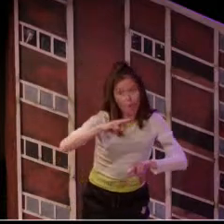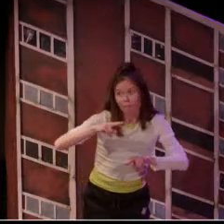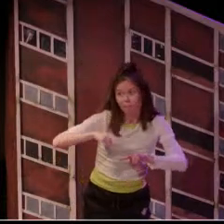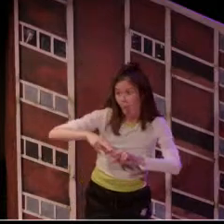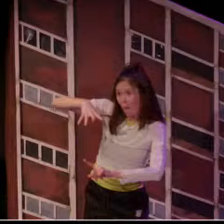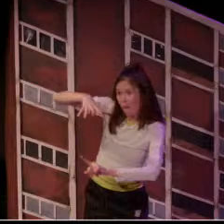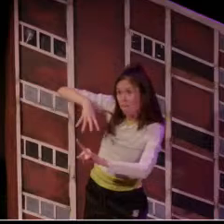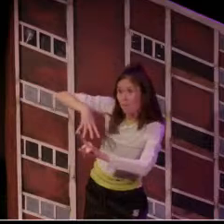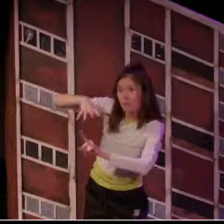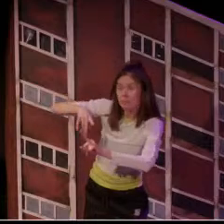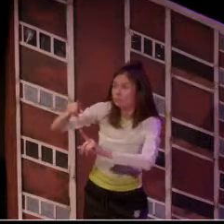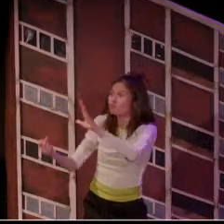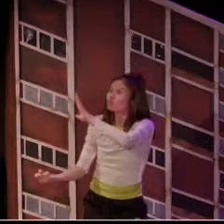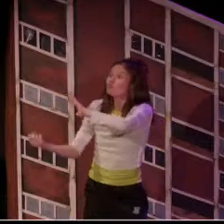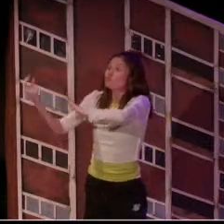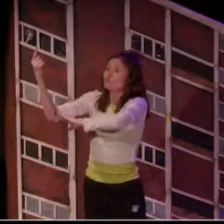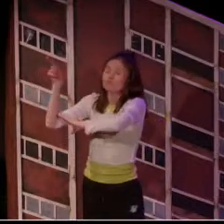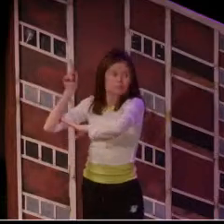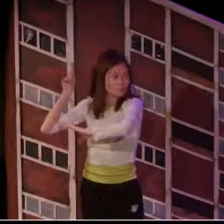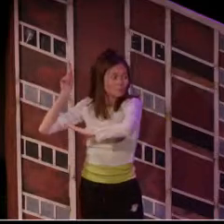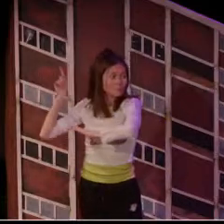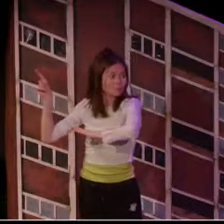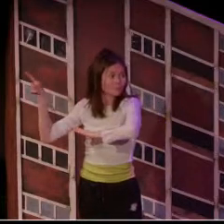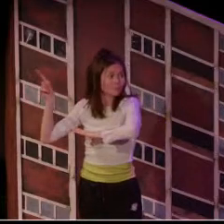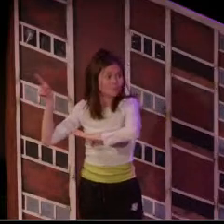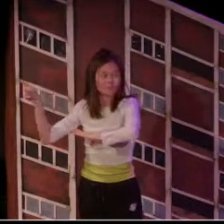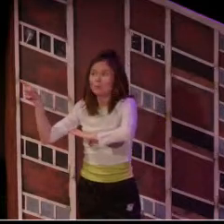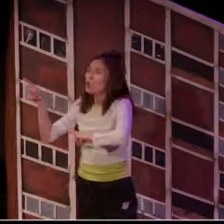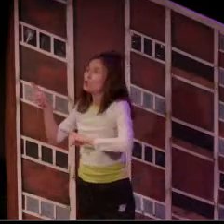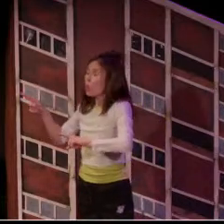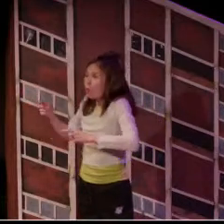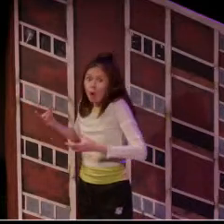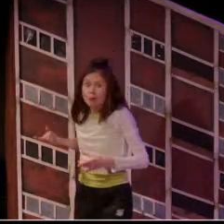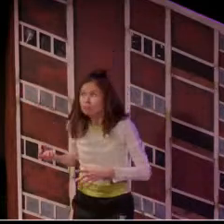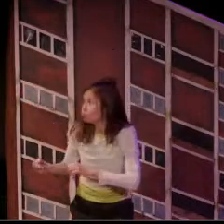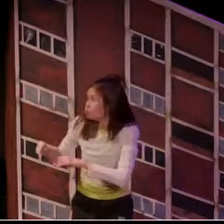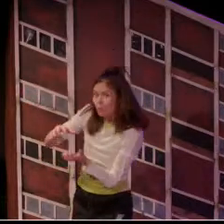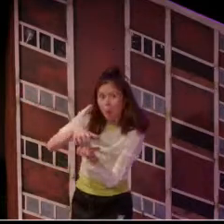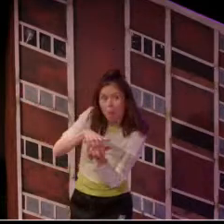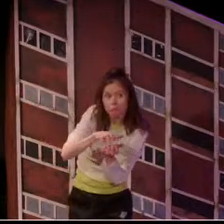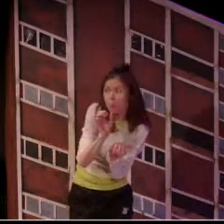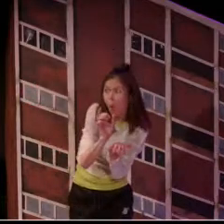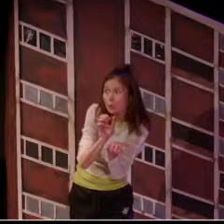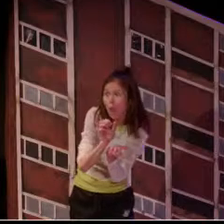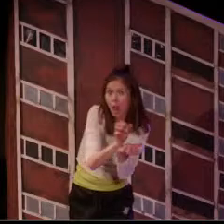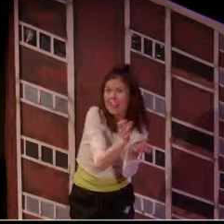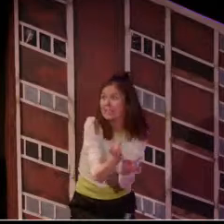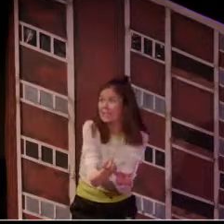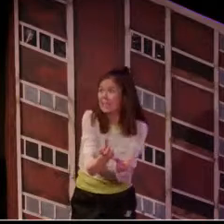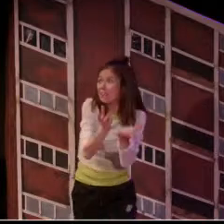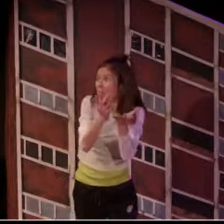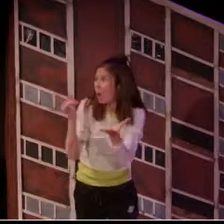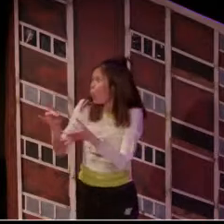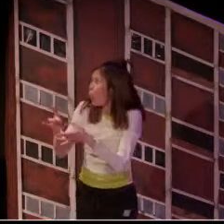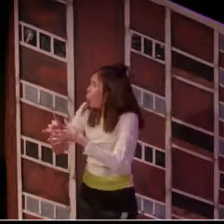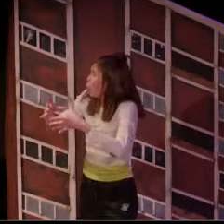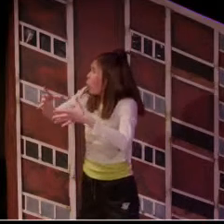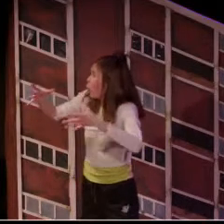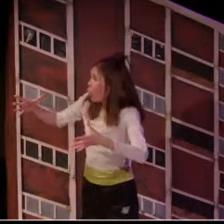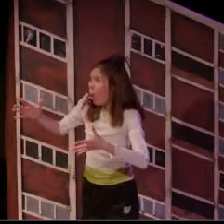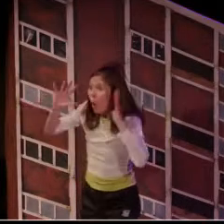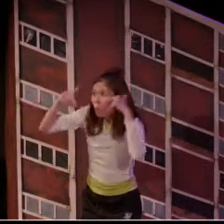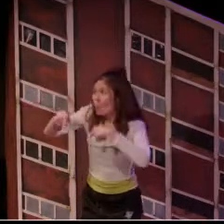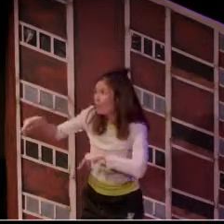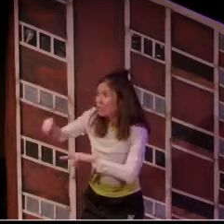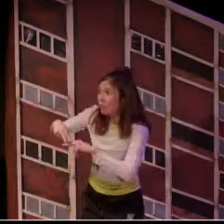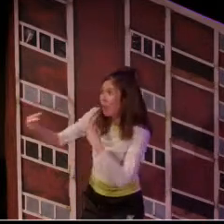Either you must forfeit your proposal, or I my life. My dearest Perdita, do not allow these bleak